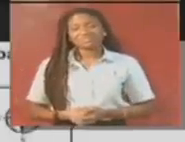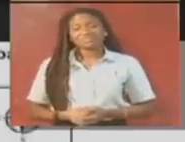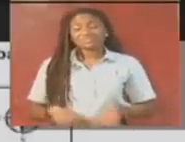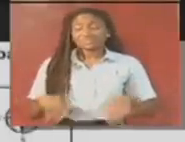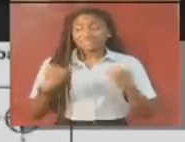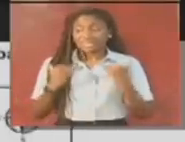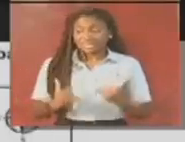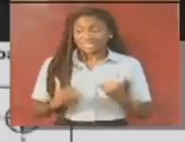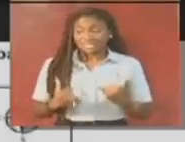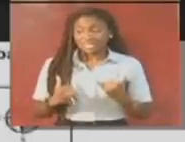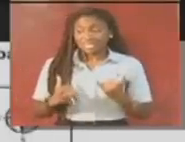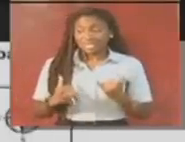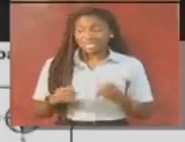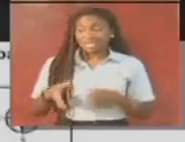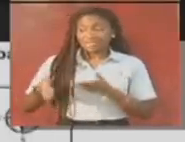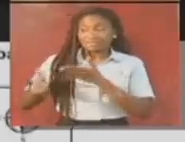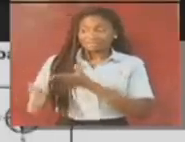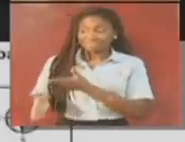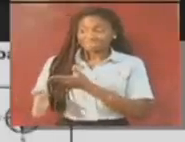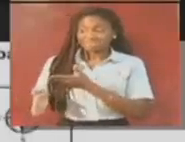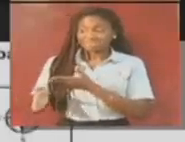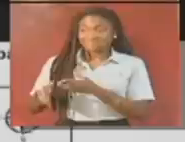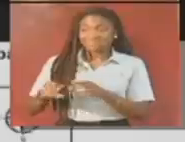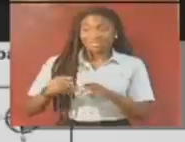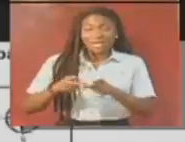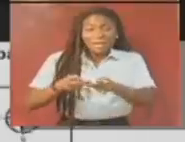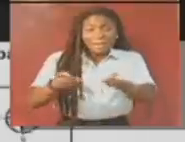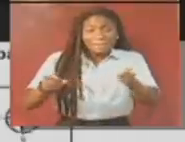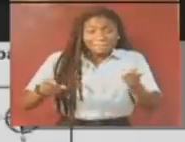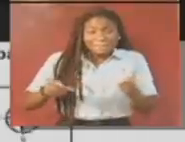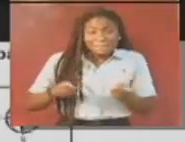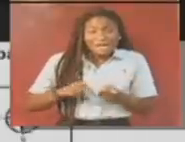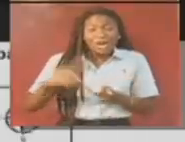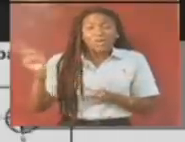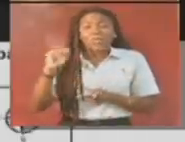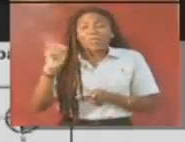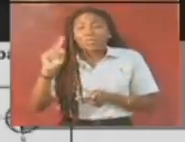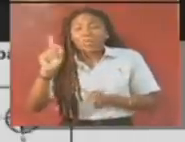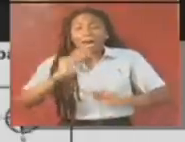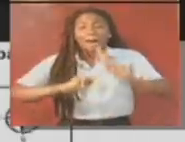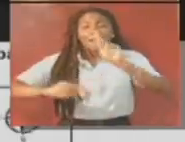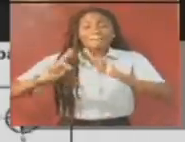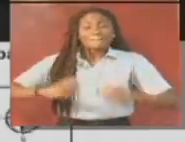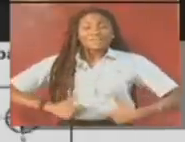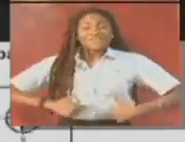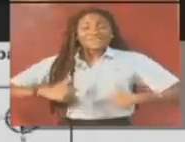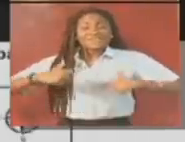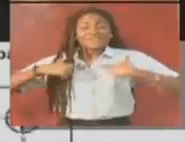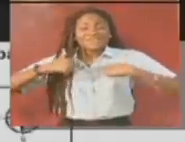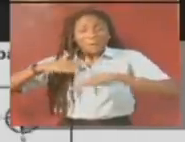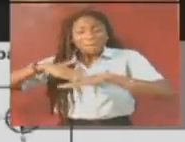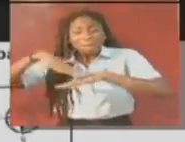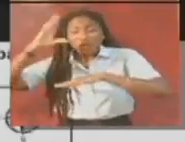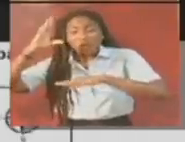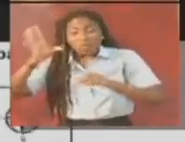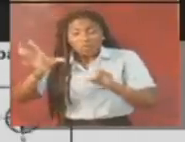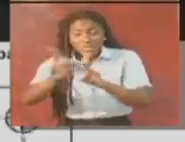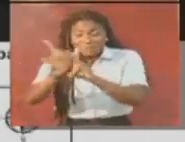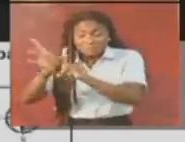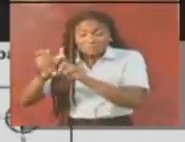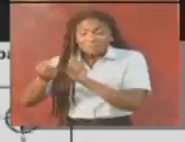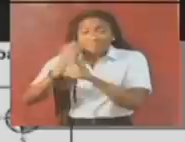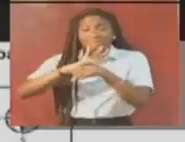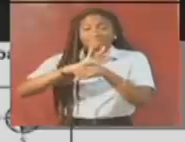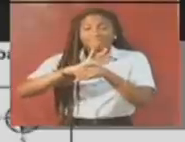detailed geographic presentation, we're just going to mention very quickly here that compared with previous maps of this